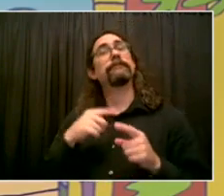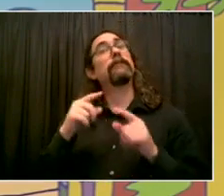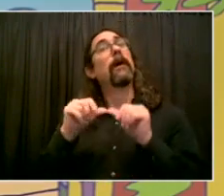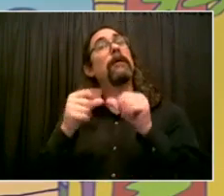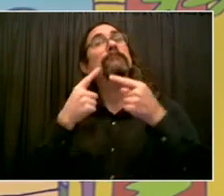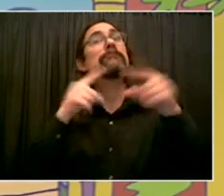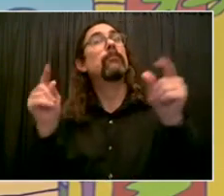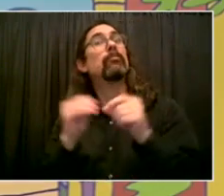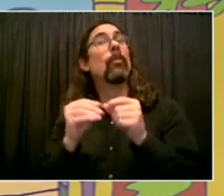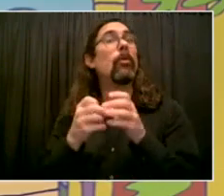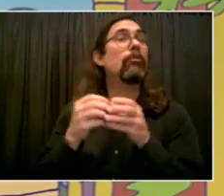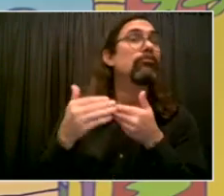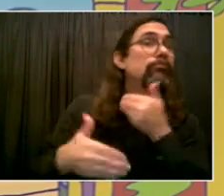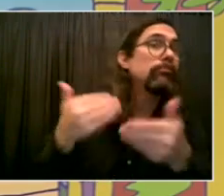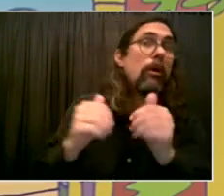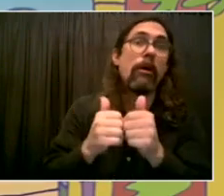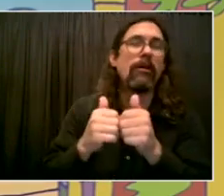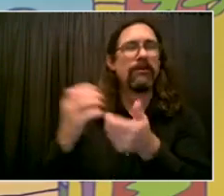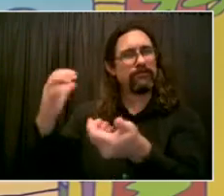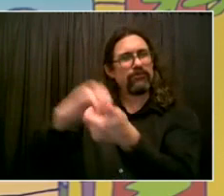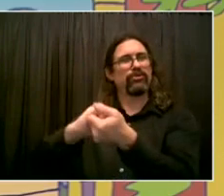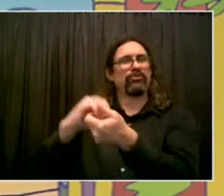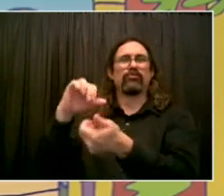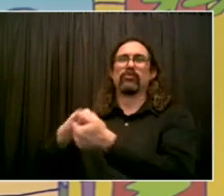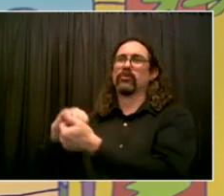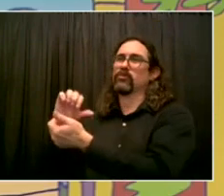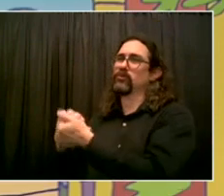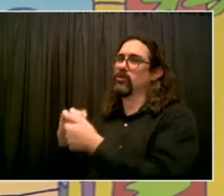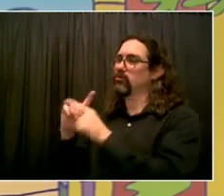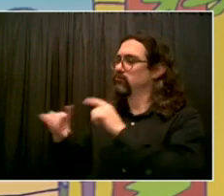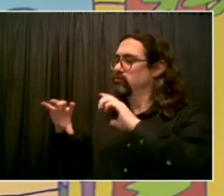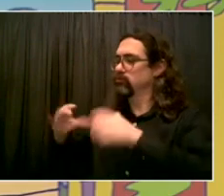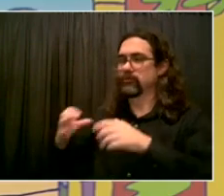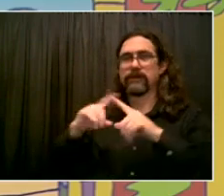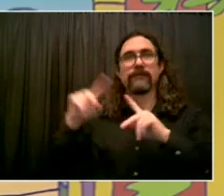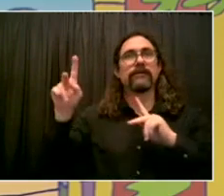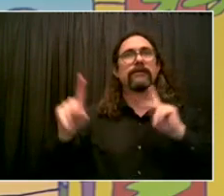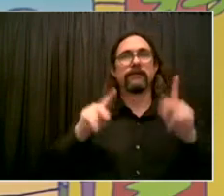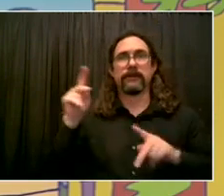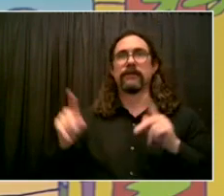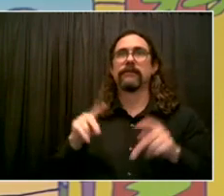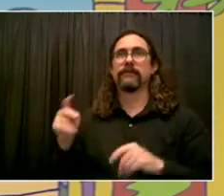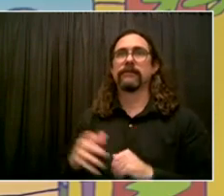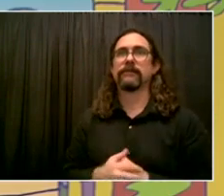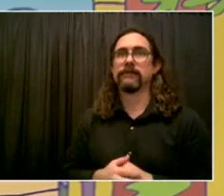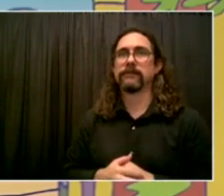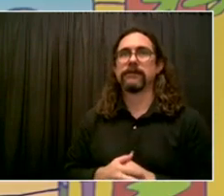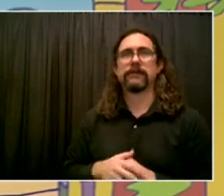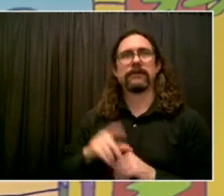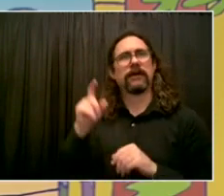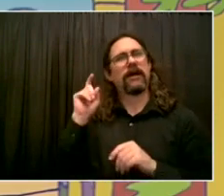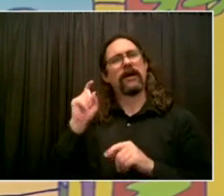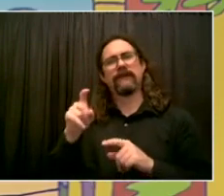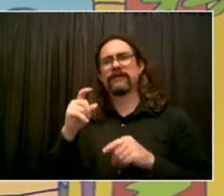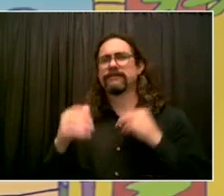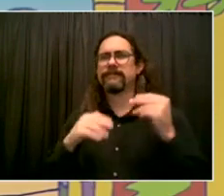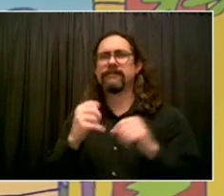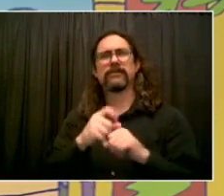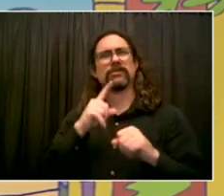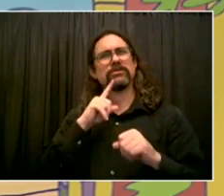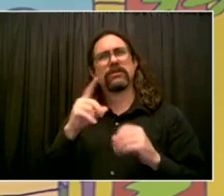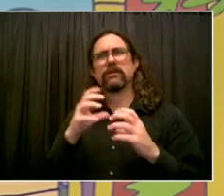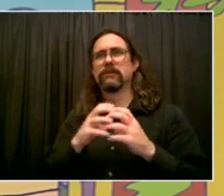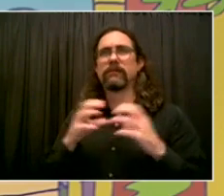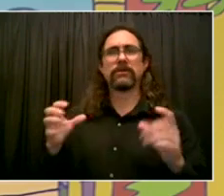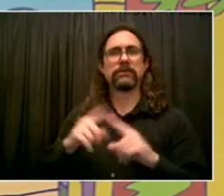reach the most people most of the time, and we will work on that together. Thank you, Borough President. And now we're going to go to our indicators. And number